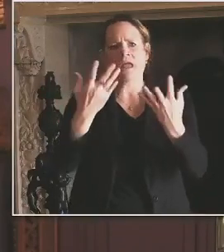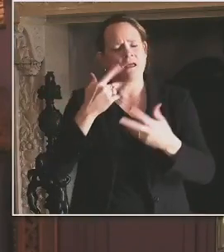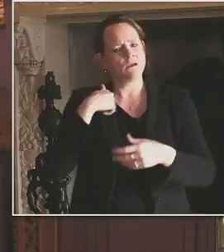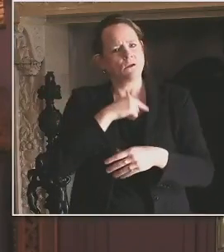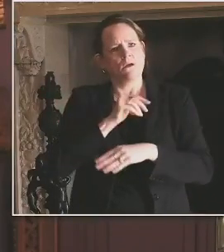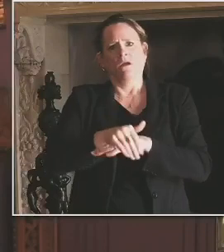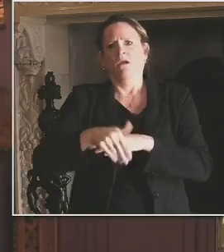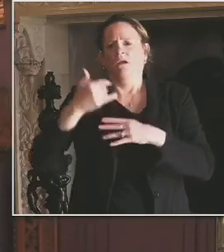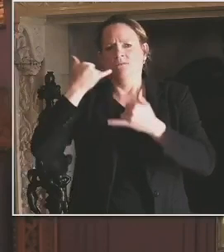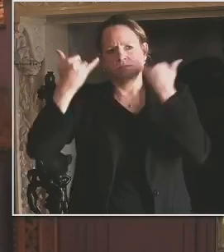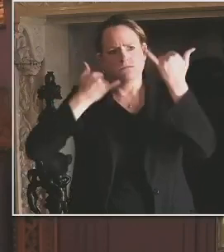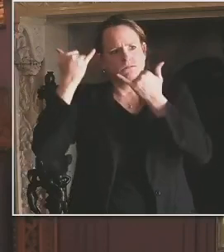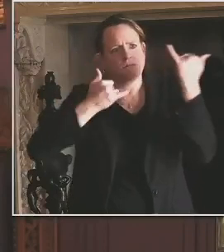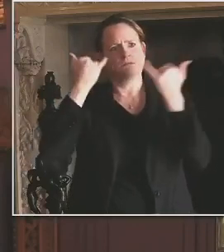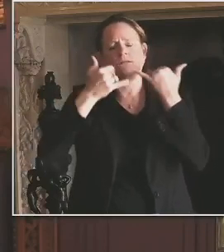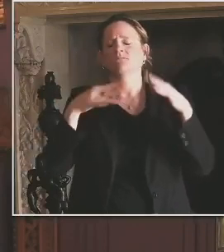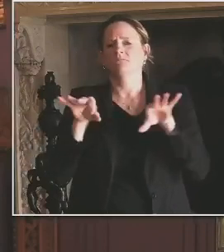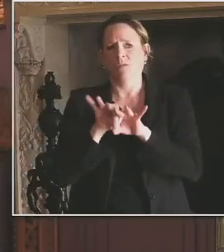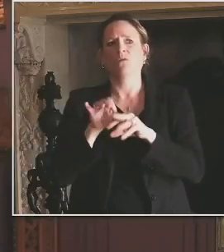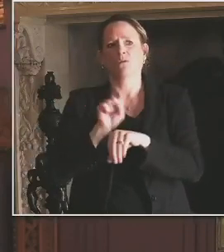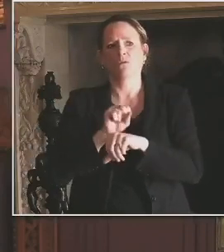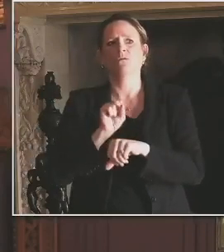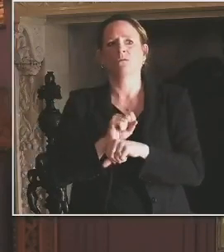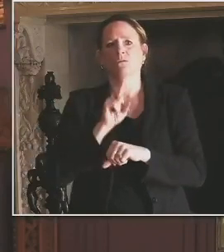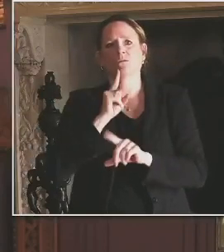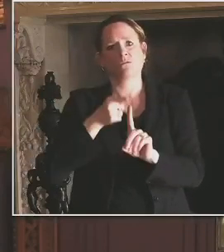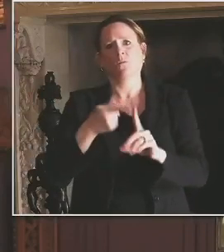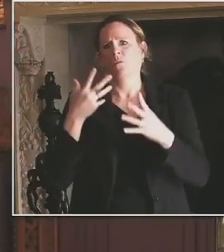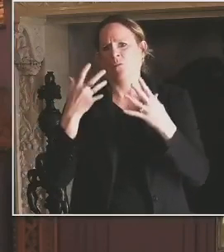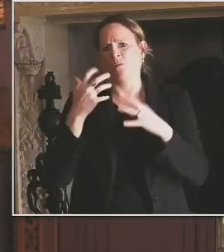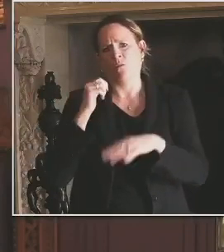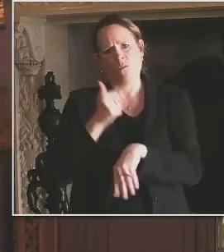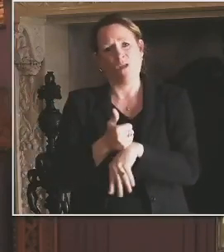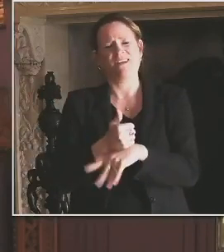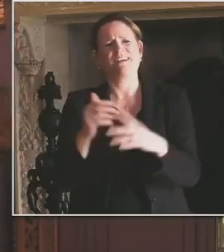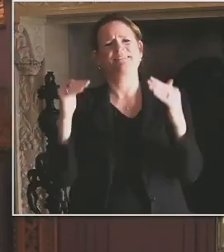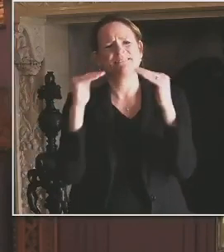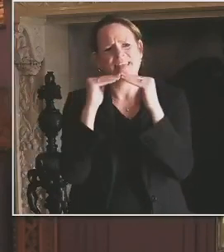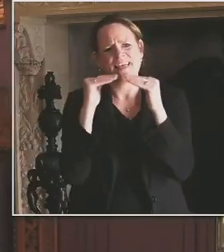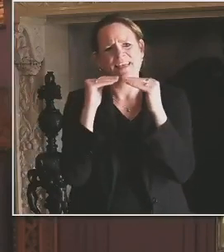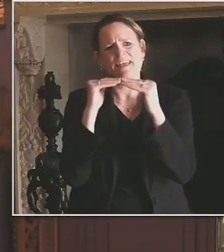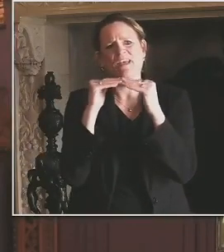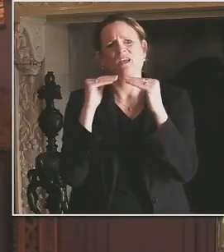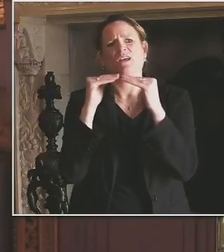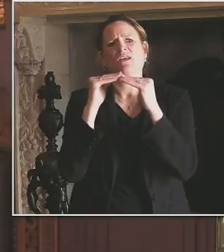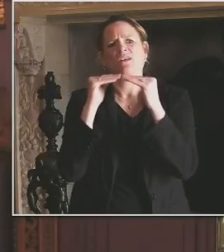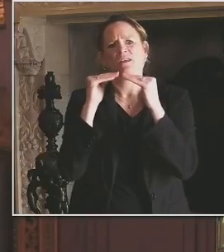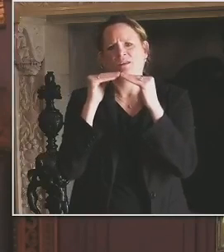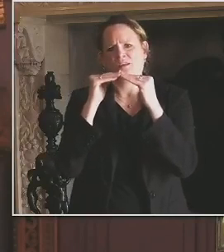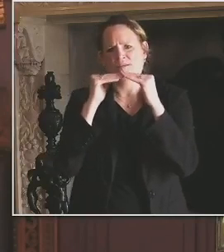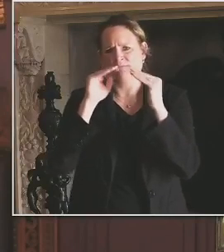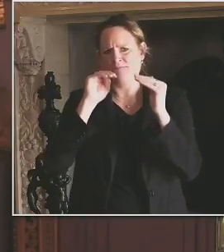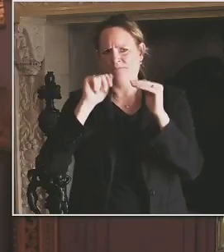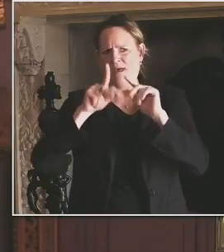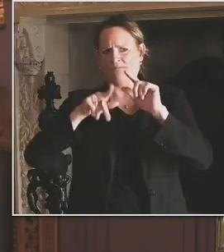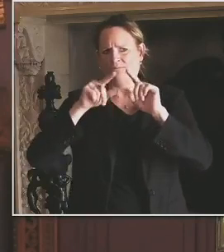have fair maps in the state, if we want to accomplish a lot of the things that the people of